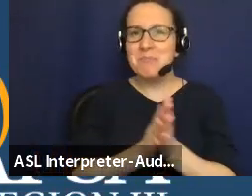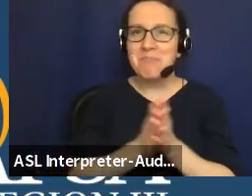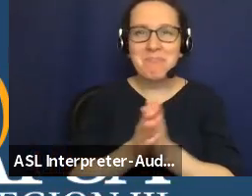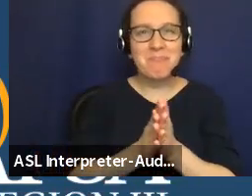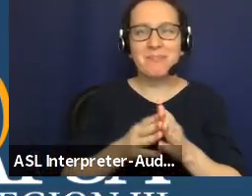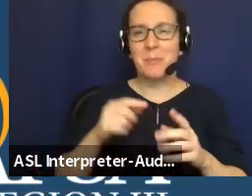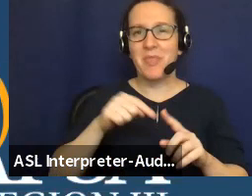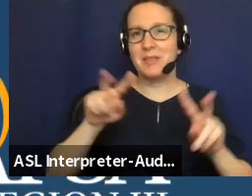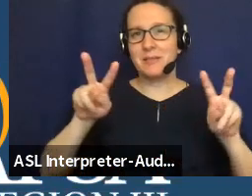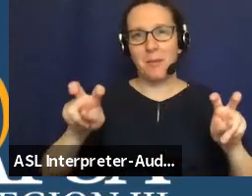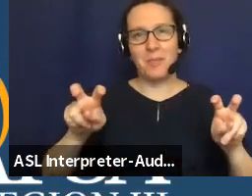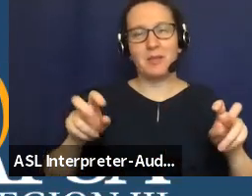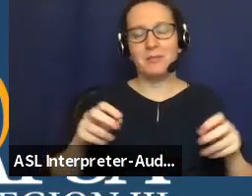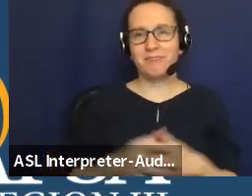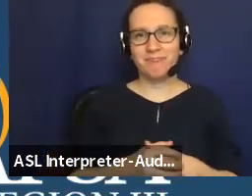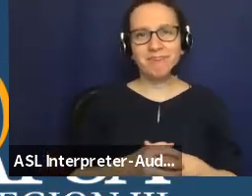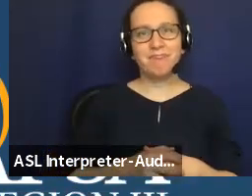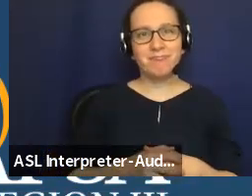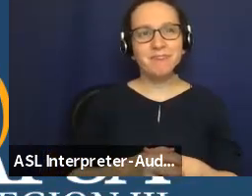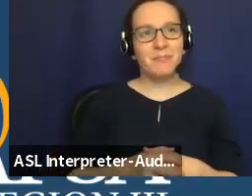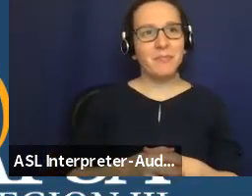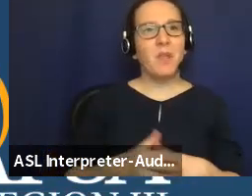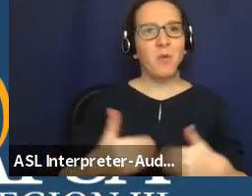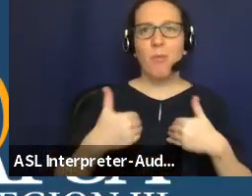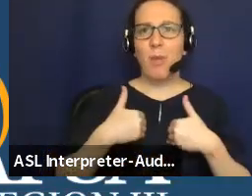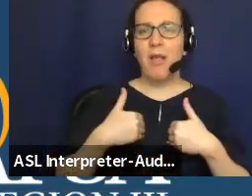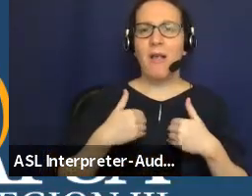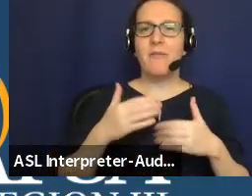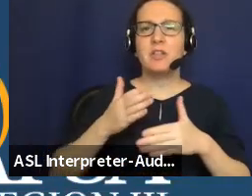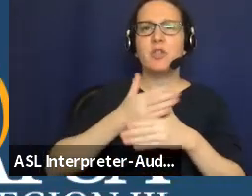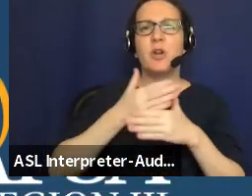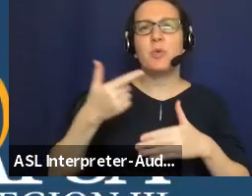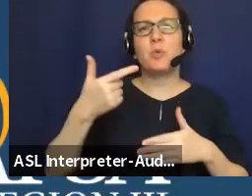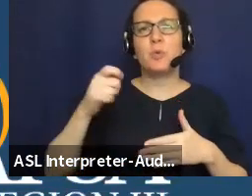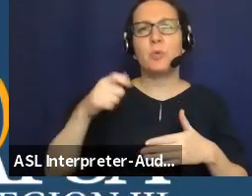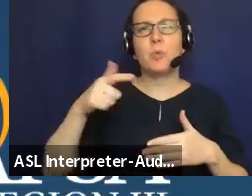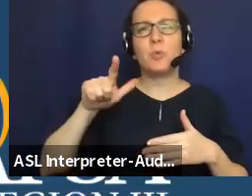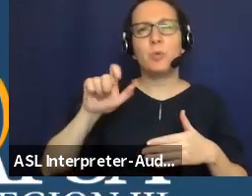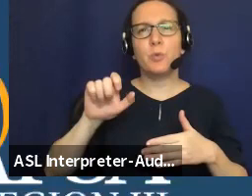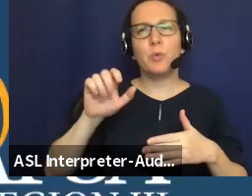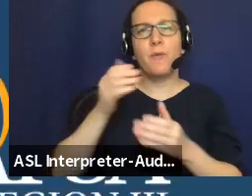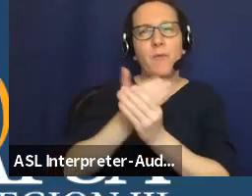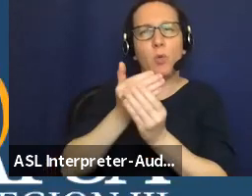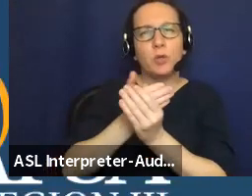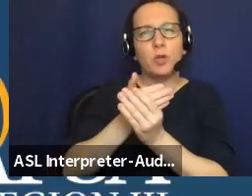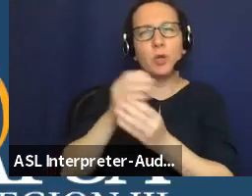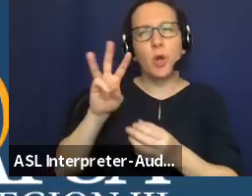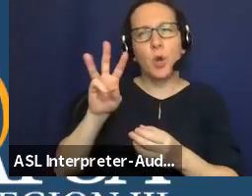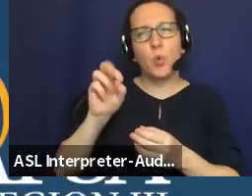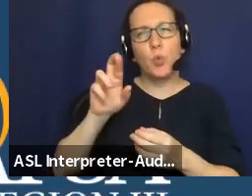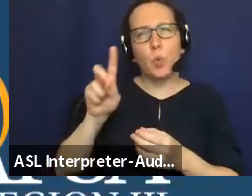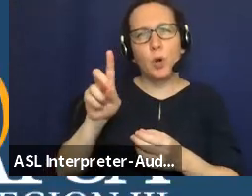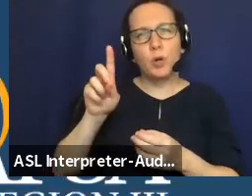good research, and so we have a shareable Google folder with a Word doc that